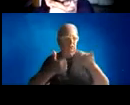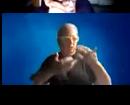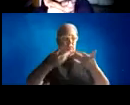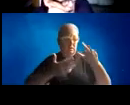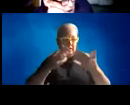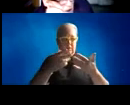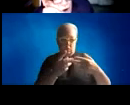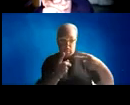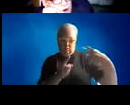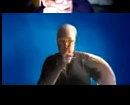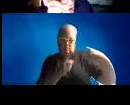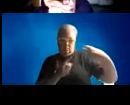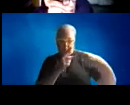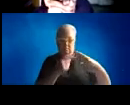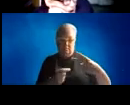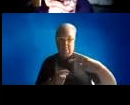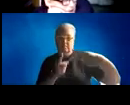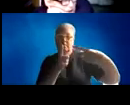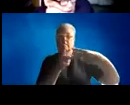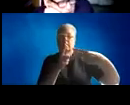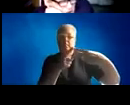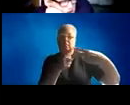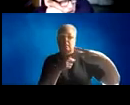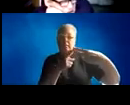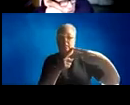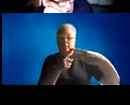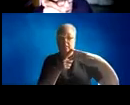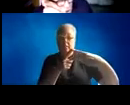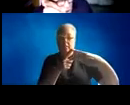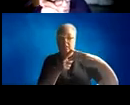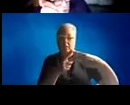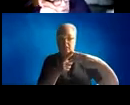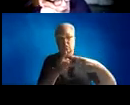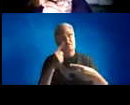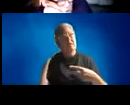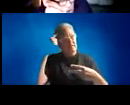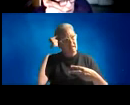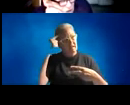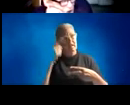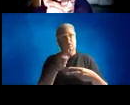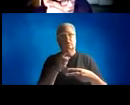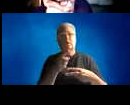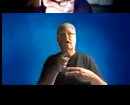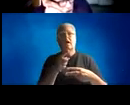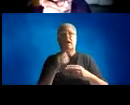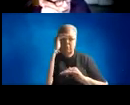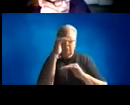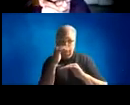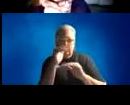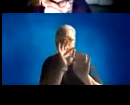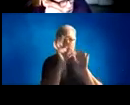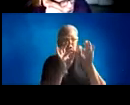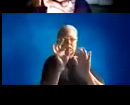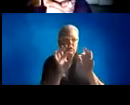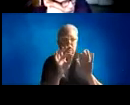activity. One, what do you think are the advantages of the short set of questions over just asking